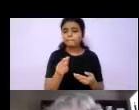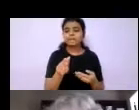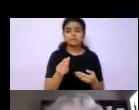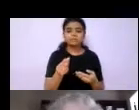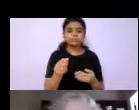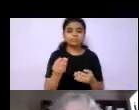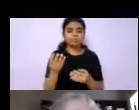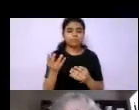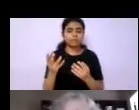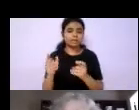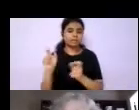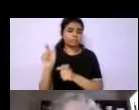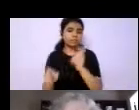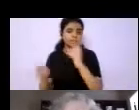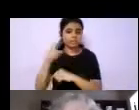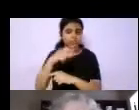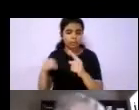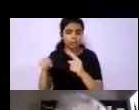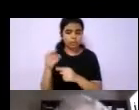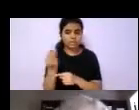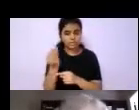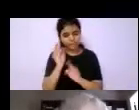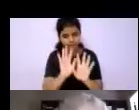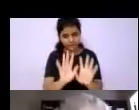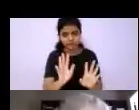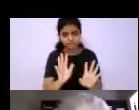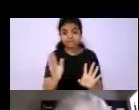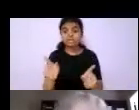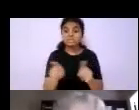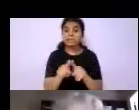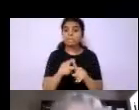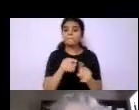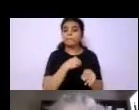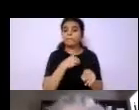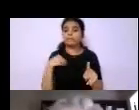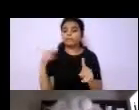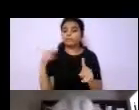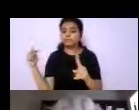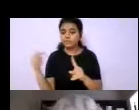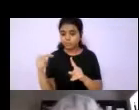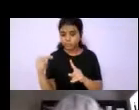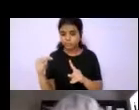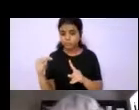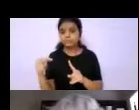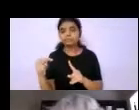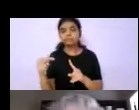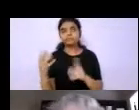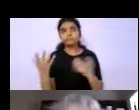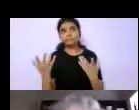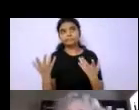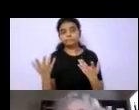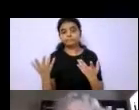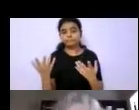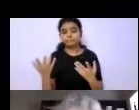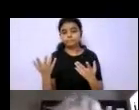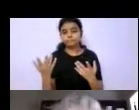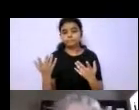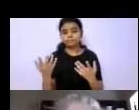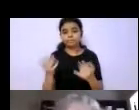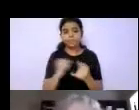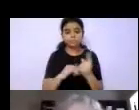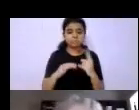policies, and that even the medical aspects are, in a way, part of the